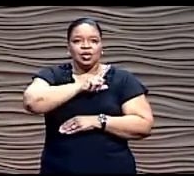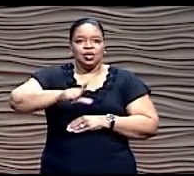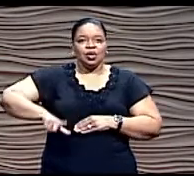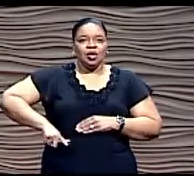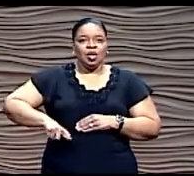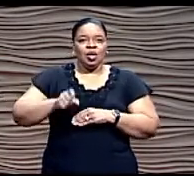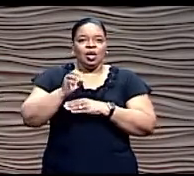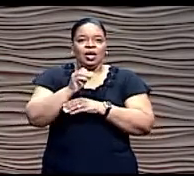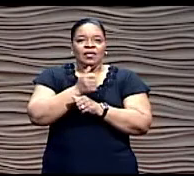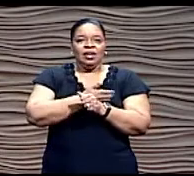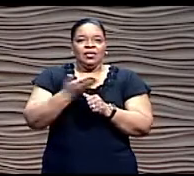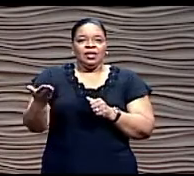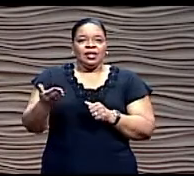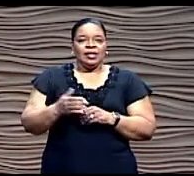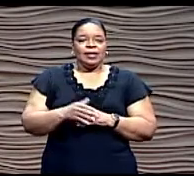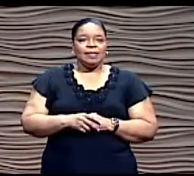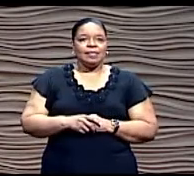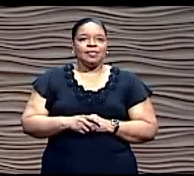everything.